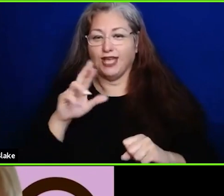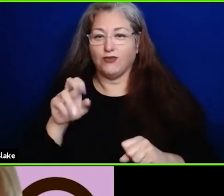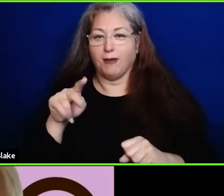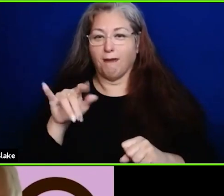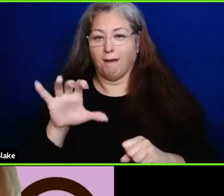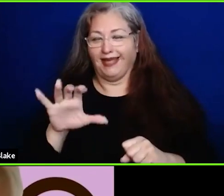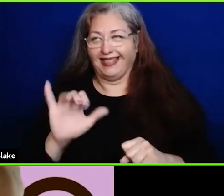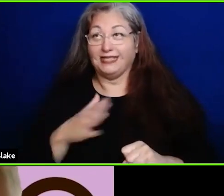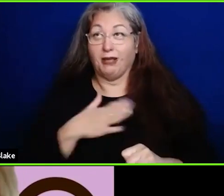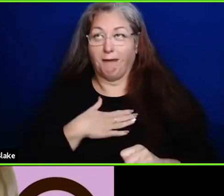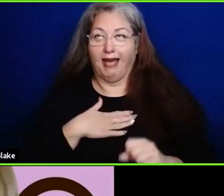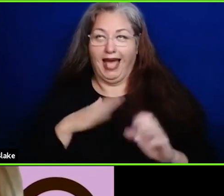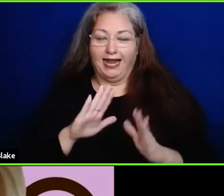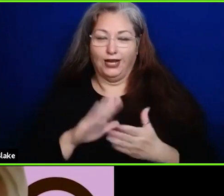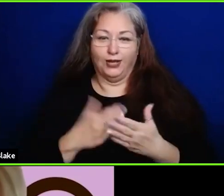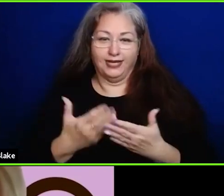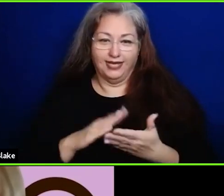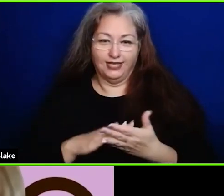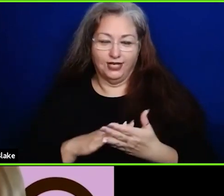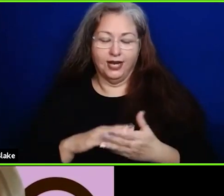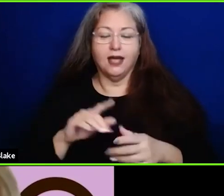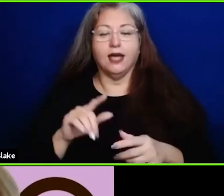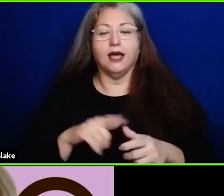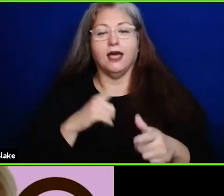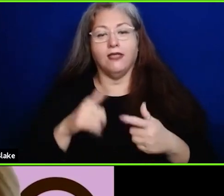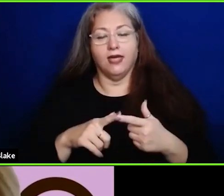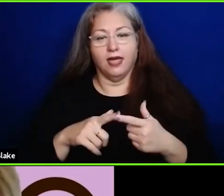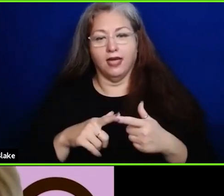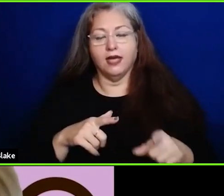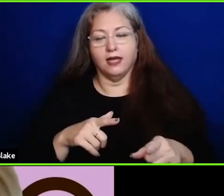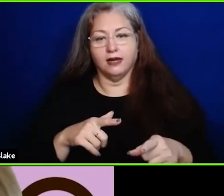kitchen. And then we would put